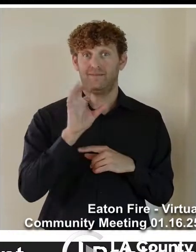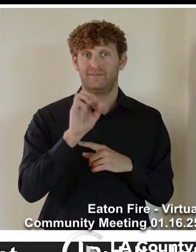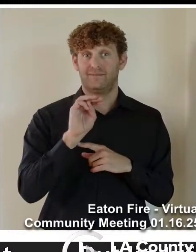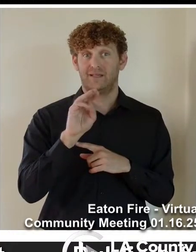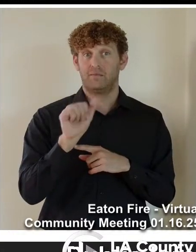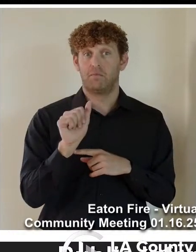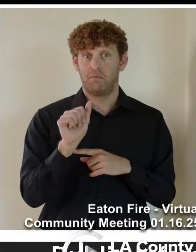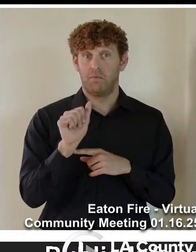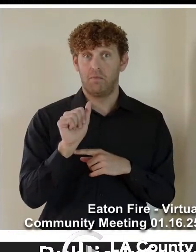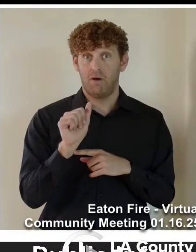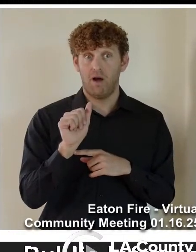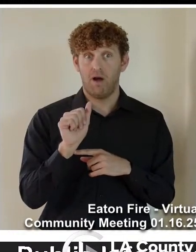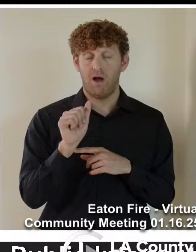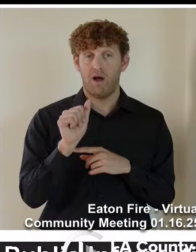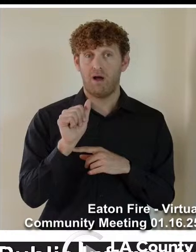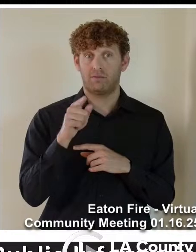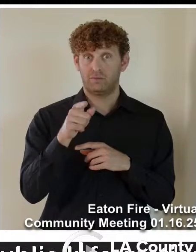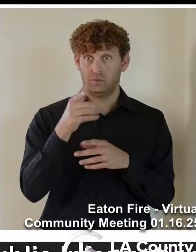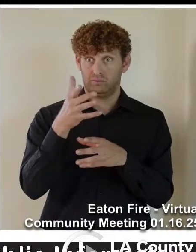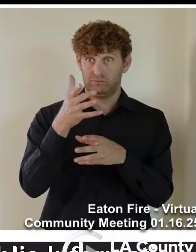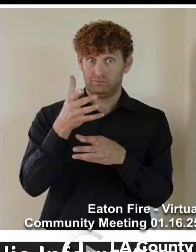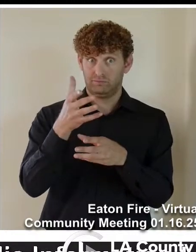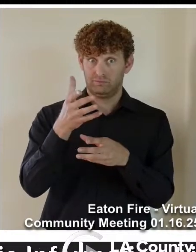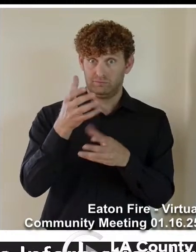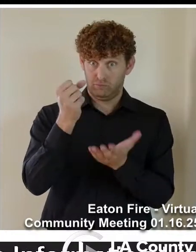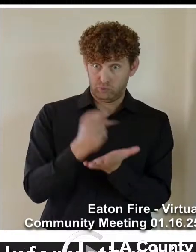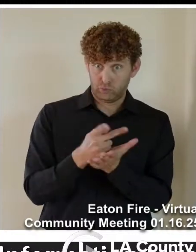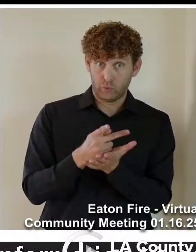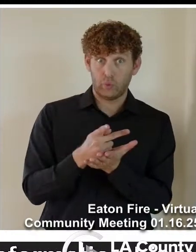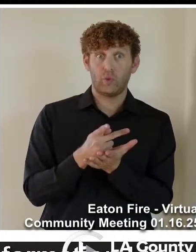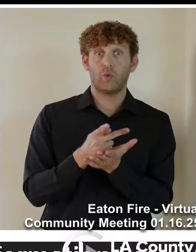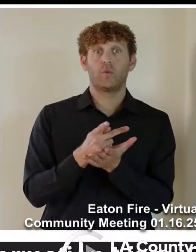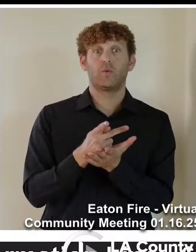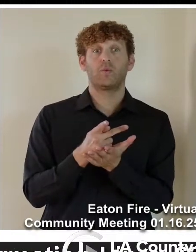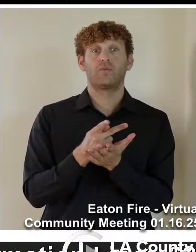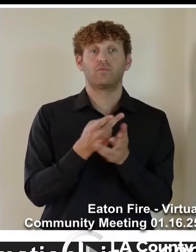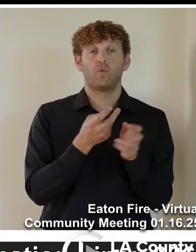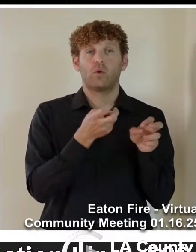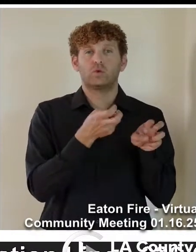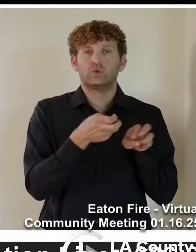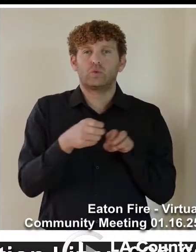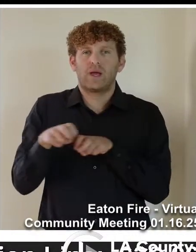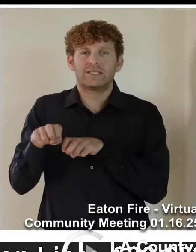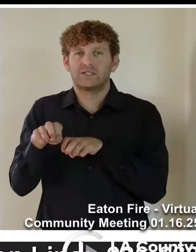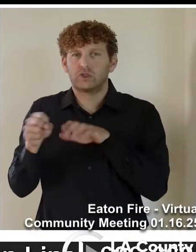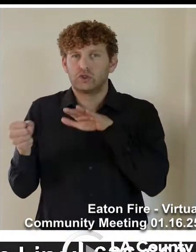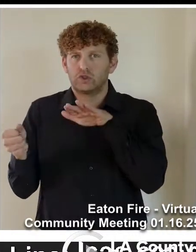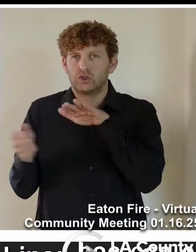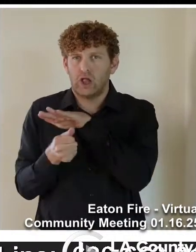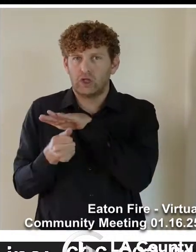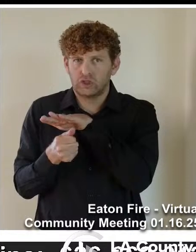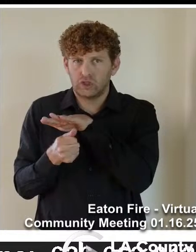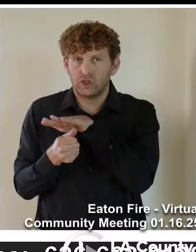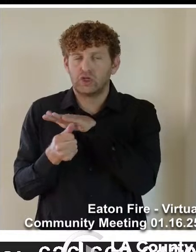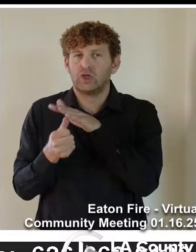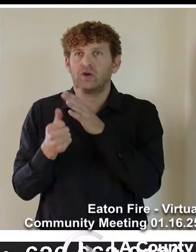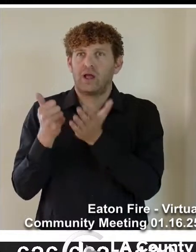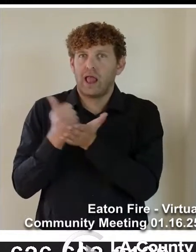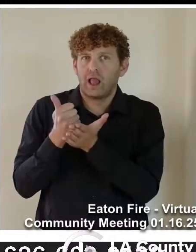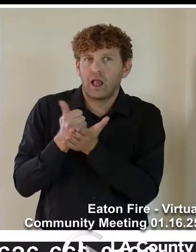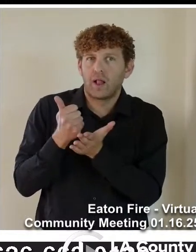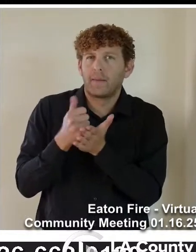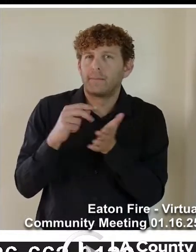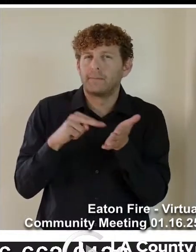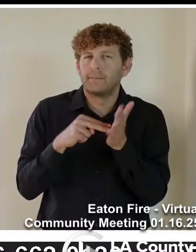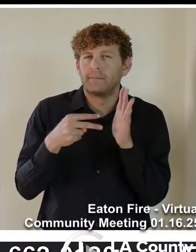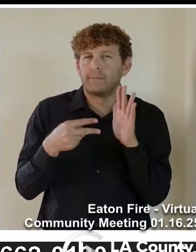a notification that says you are approved for transitional sheltering assistance, basically what that means